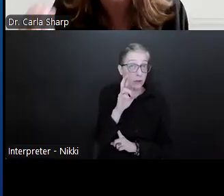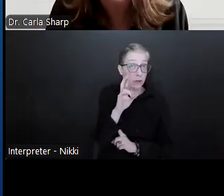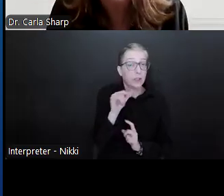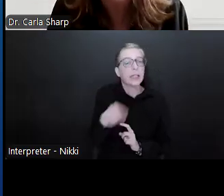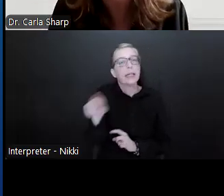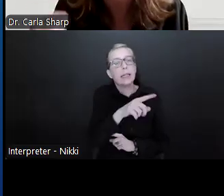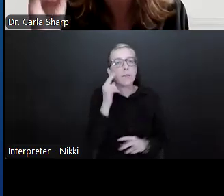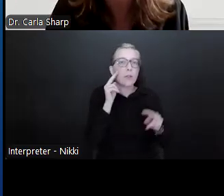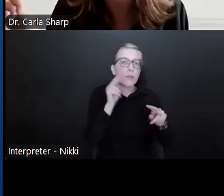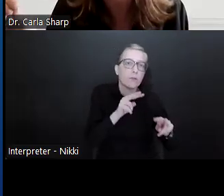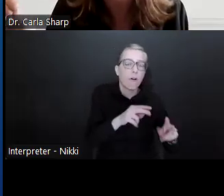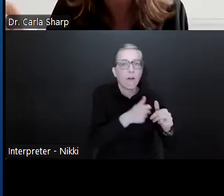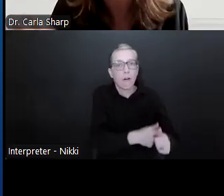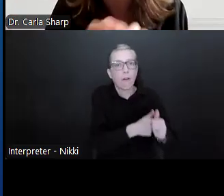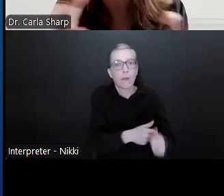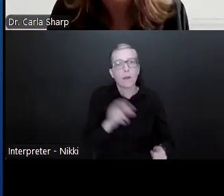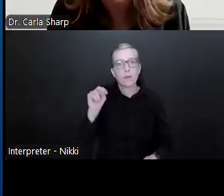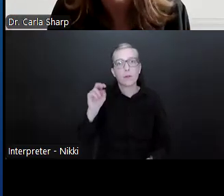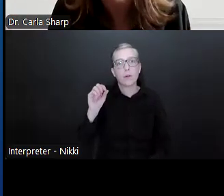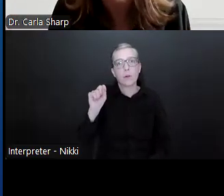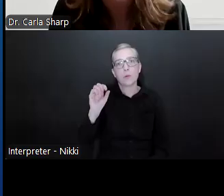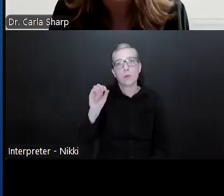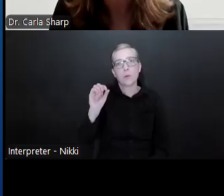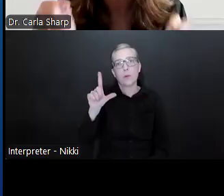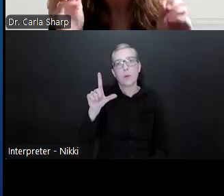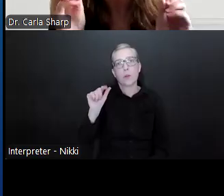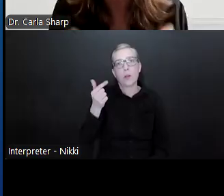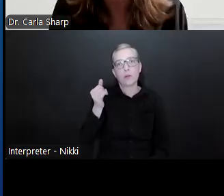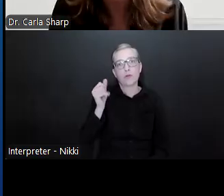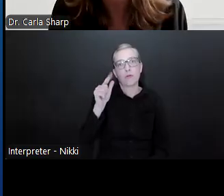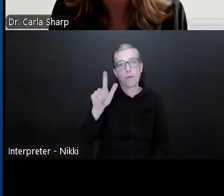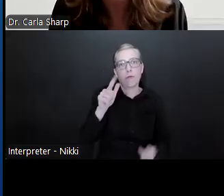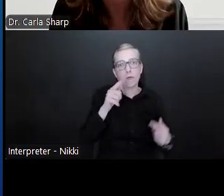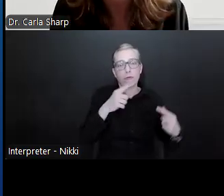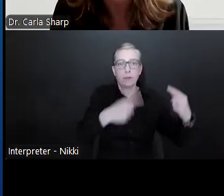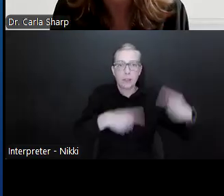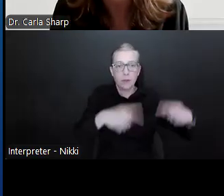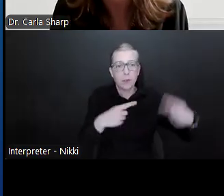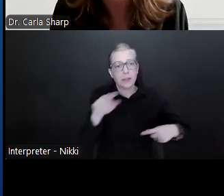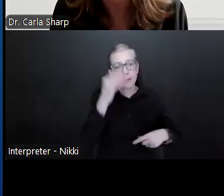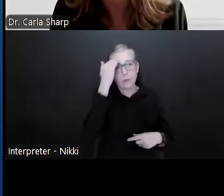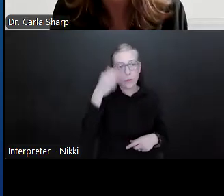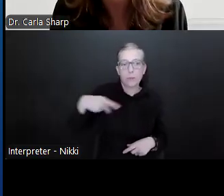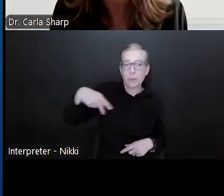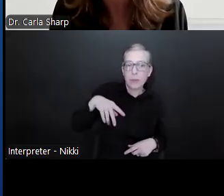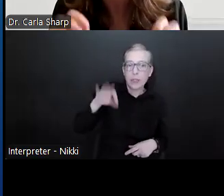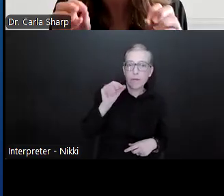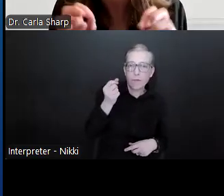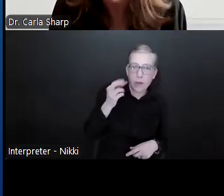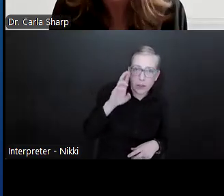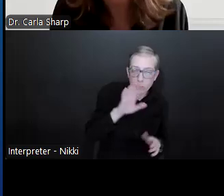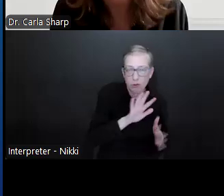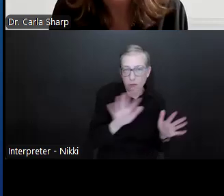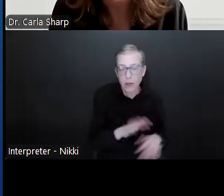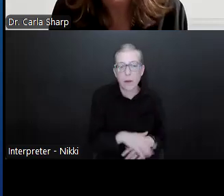the psychopathology factor, the P factor, general psychiatric severity. When we talk about maladaptive self and interpersonal functioning, we are